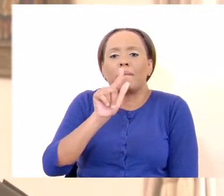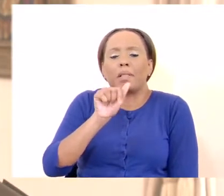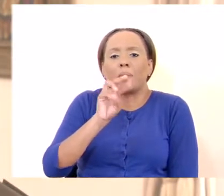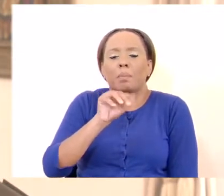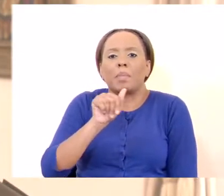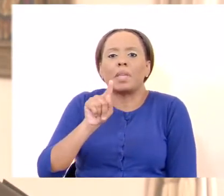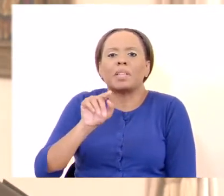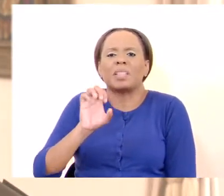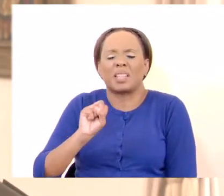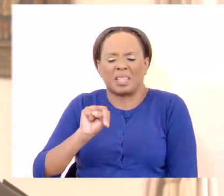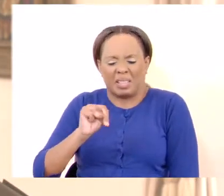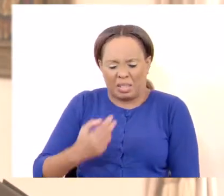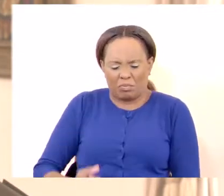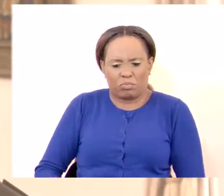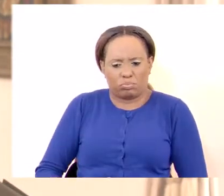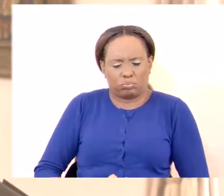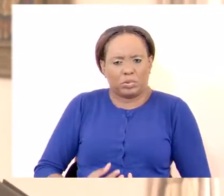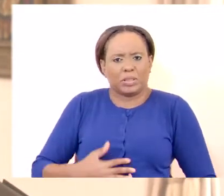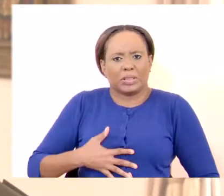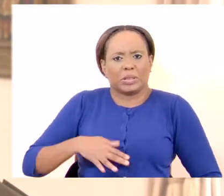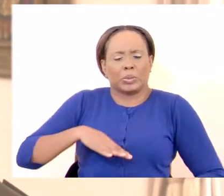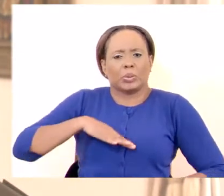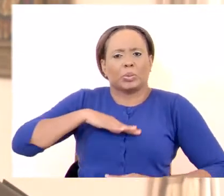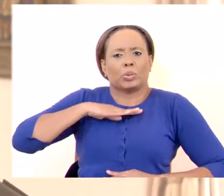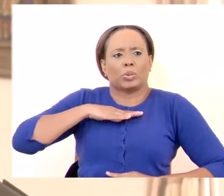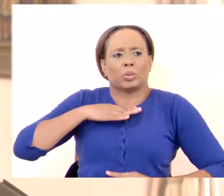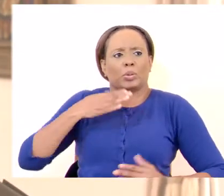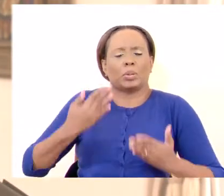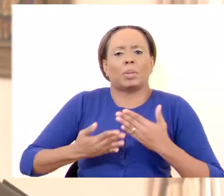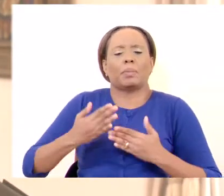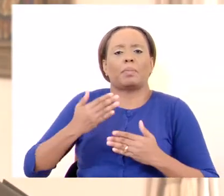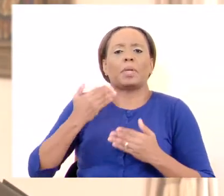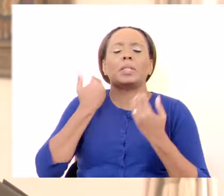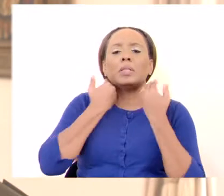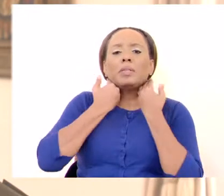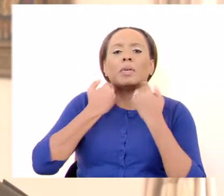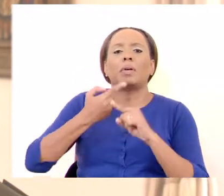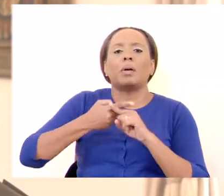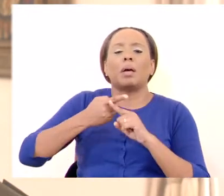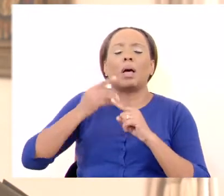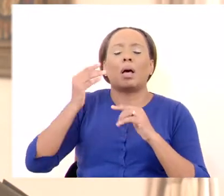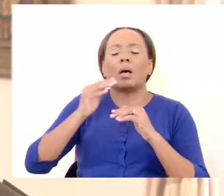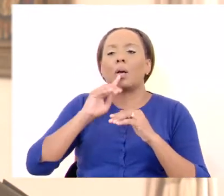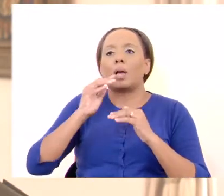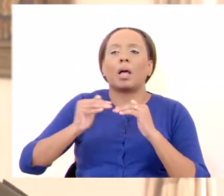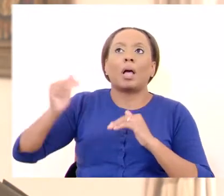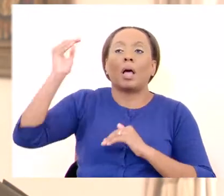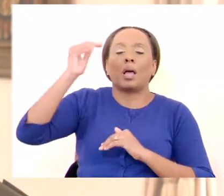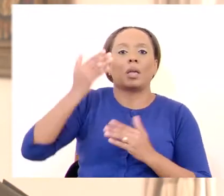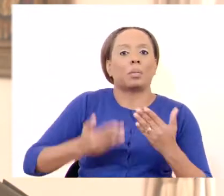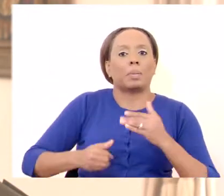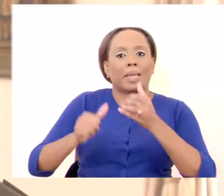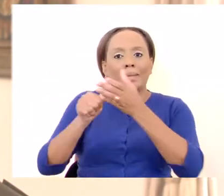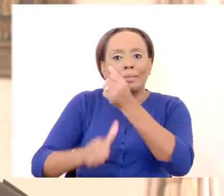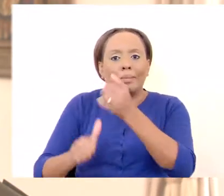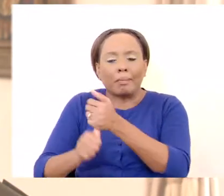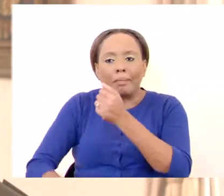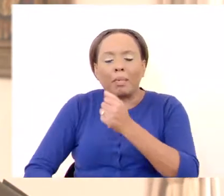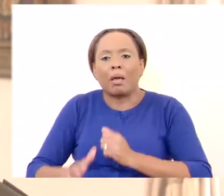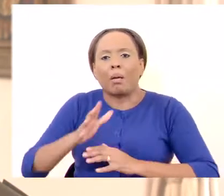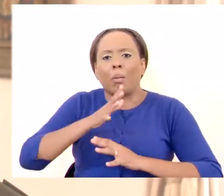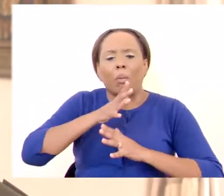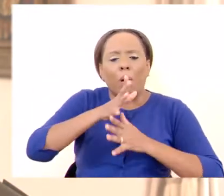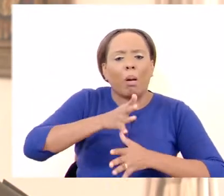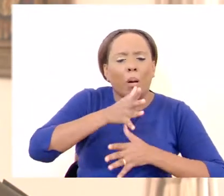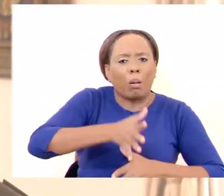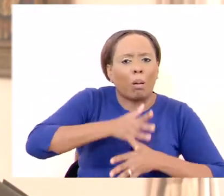vary. Usually there's a high fever. If the bowel is involved, there will be vomiting and diarrhea.